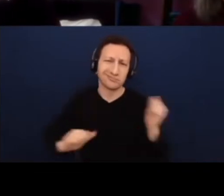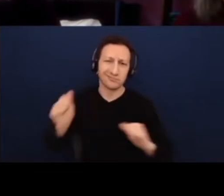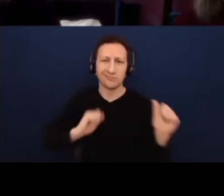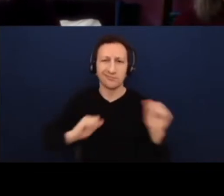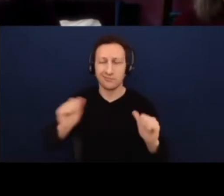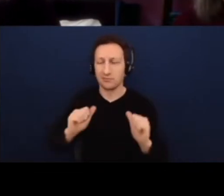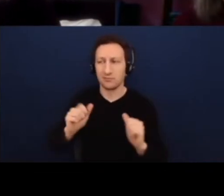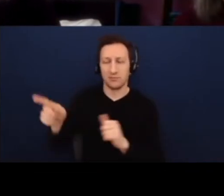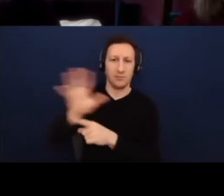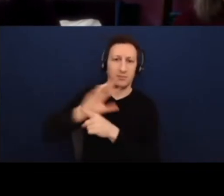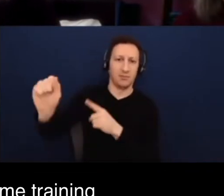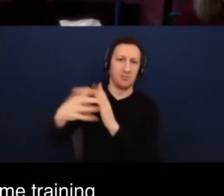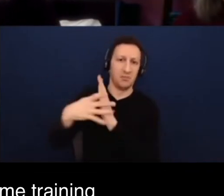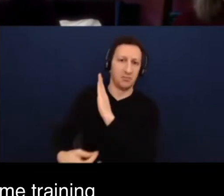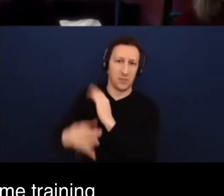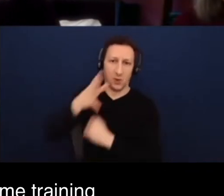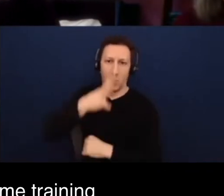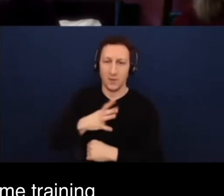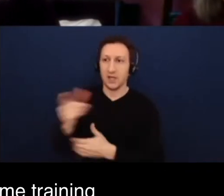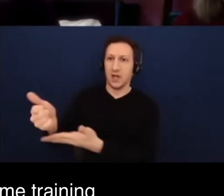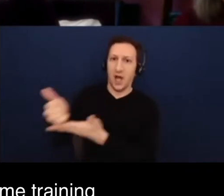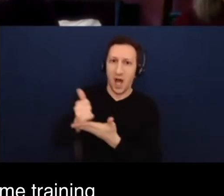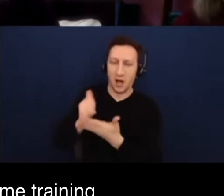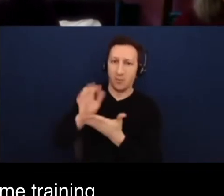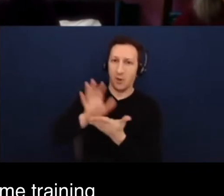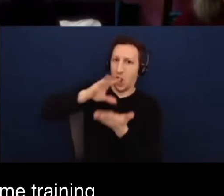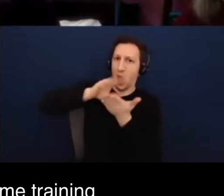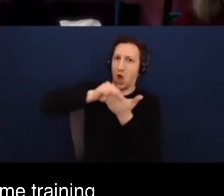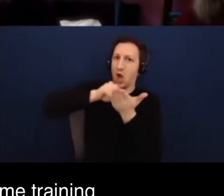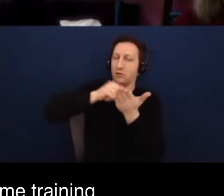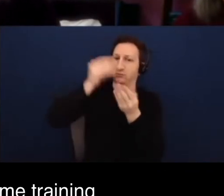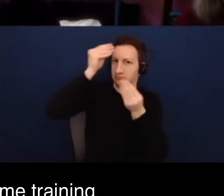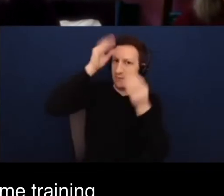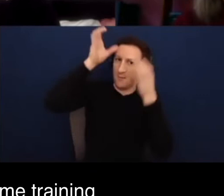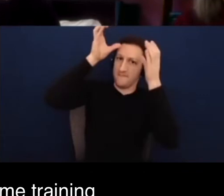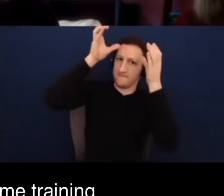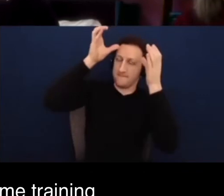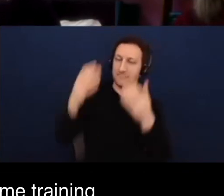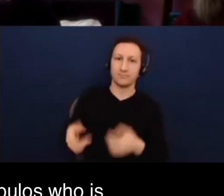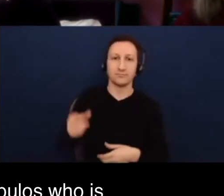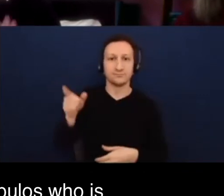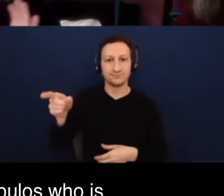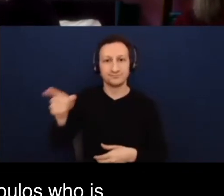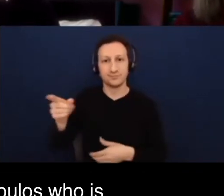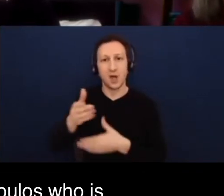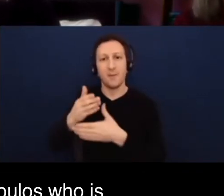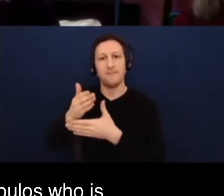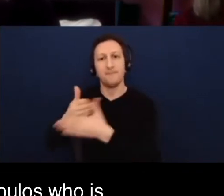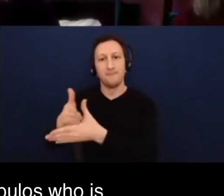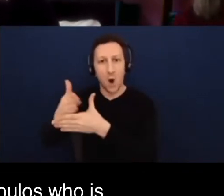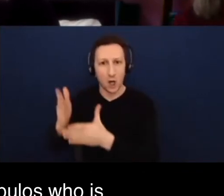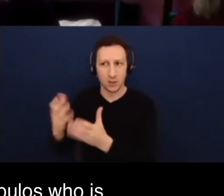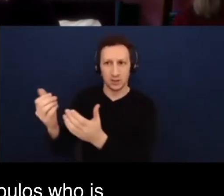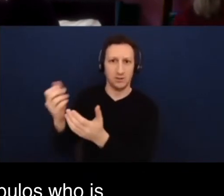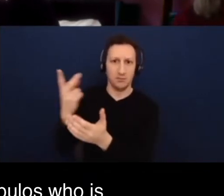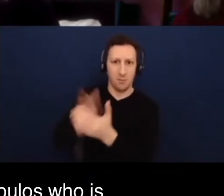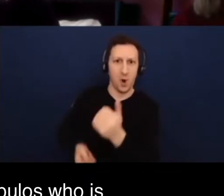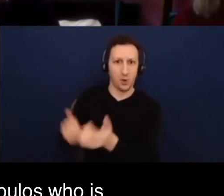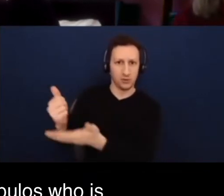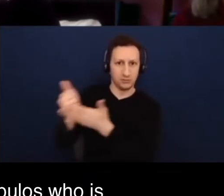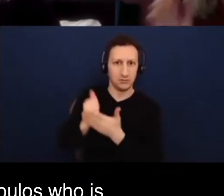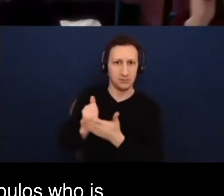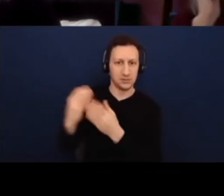phenom. So I did some training with her and her partner, Jan Volgropoulos, who is another